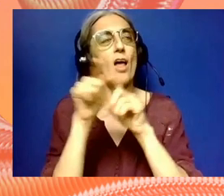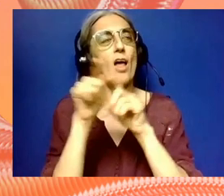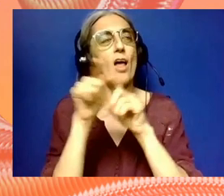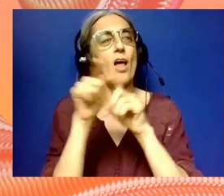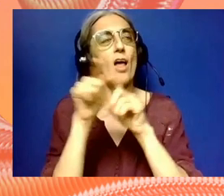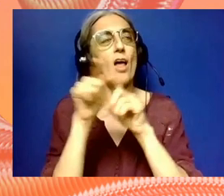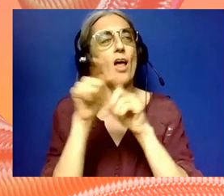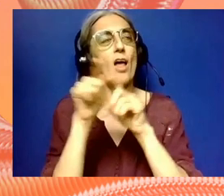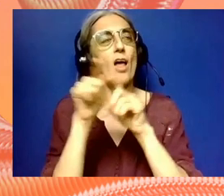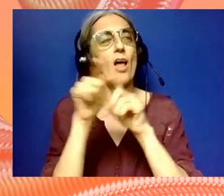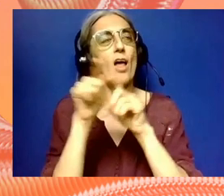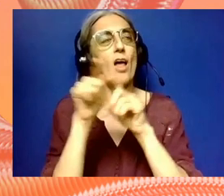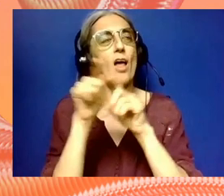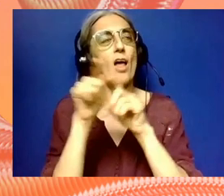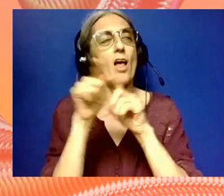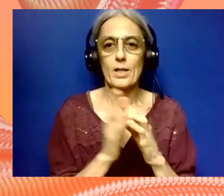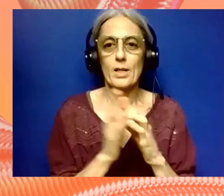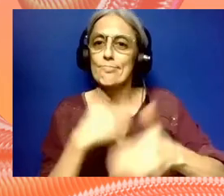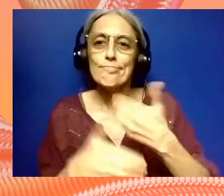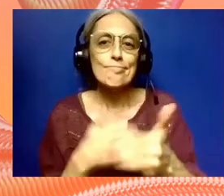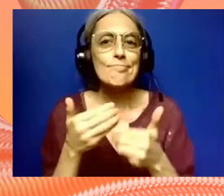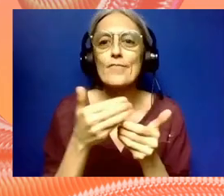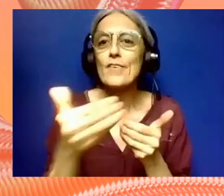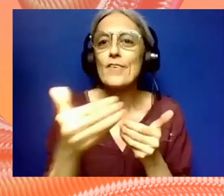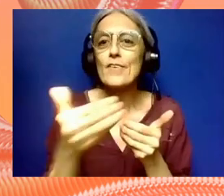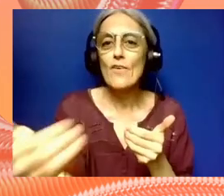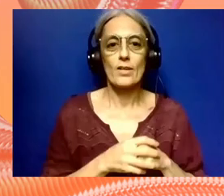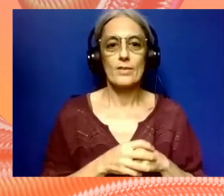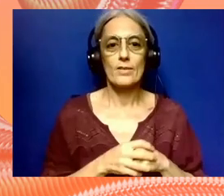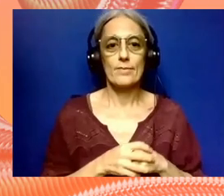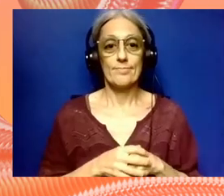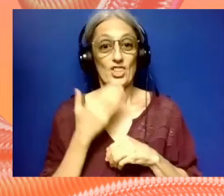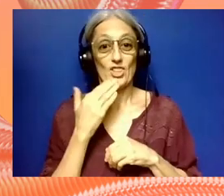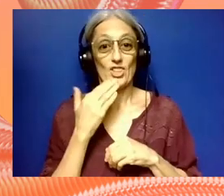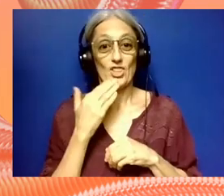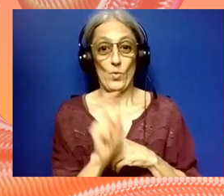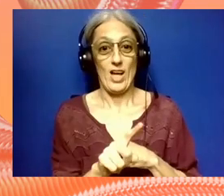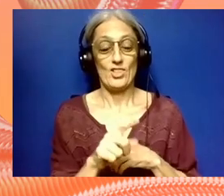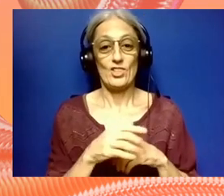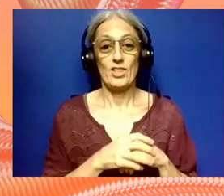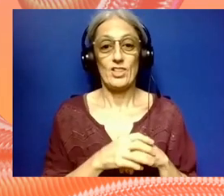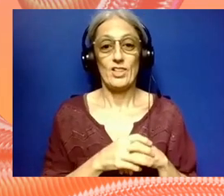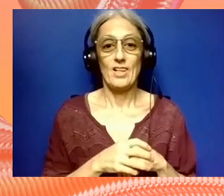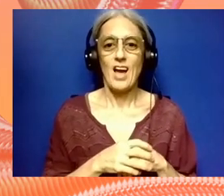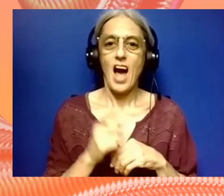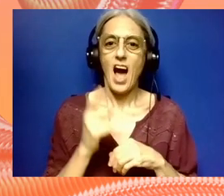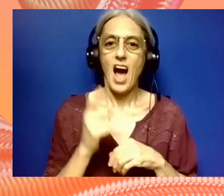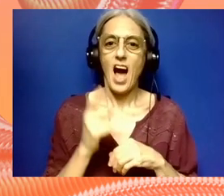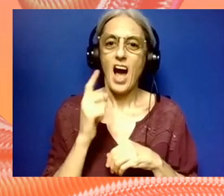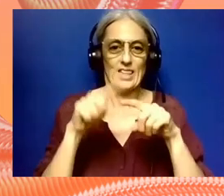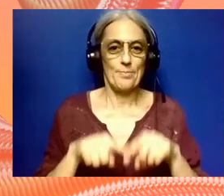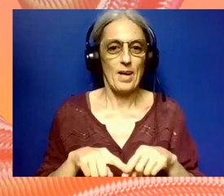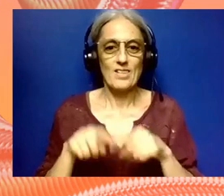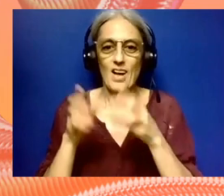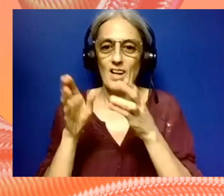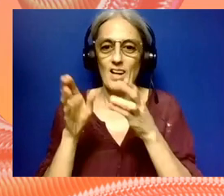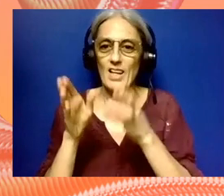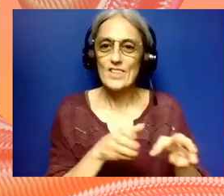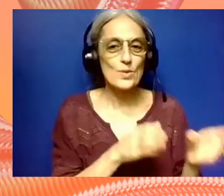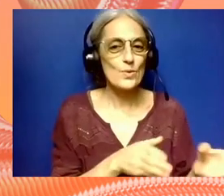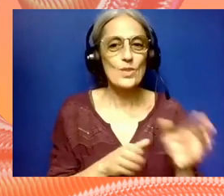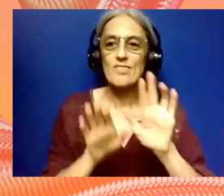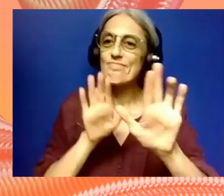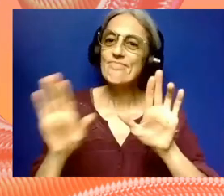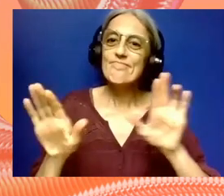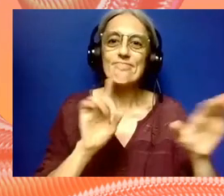Such a good question. And I think it's so individual. Yeah. In terms of where we